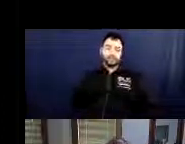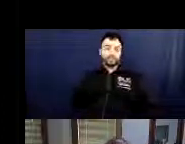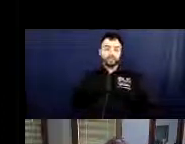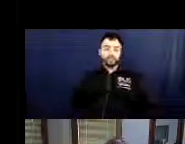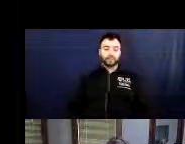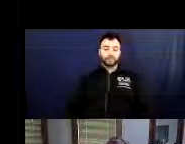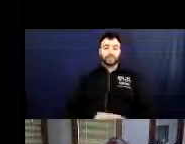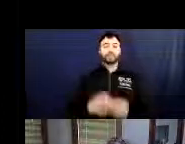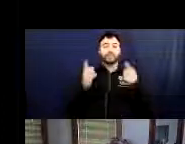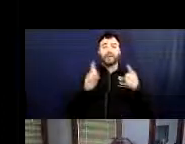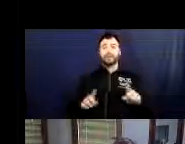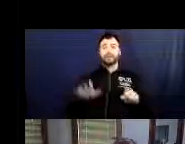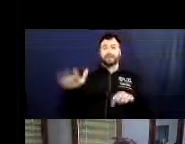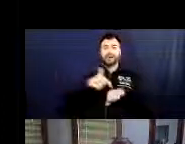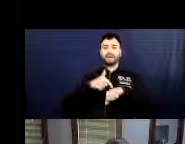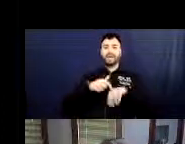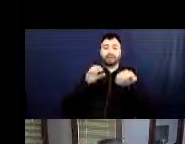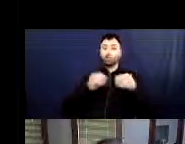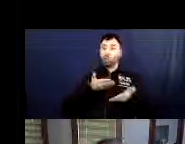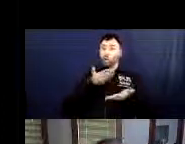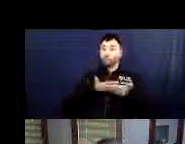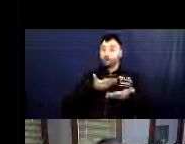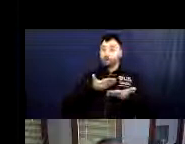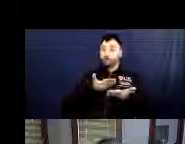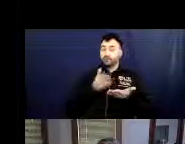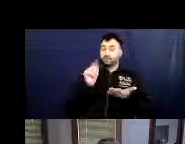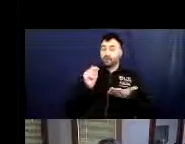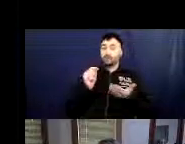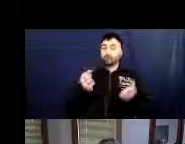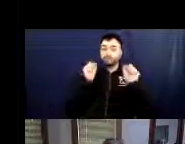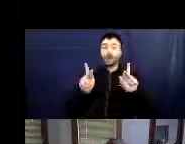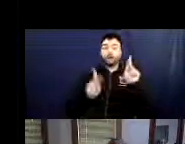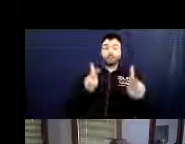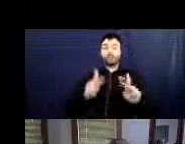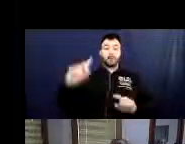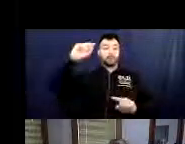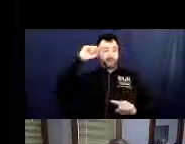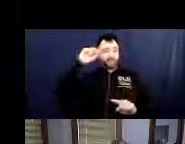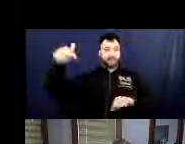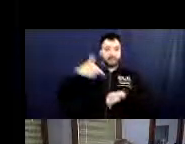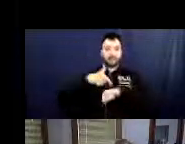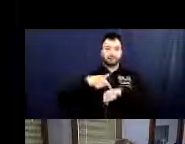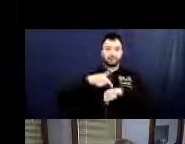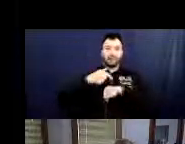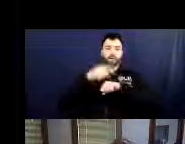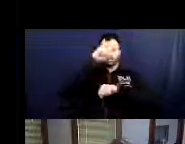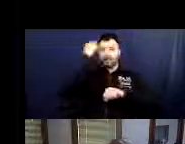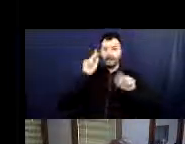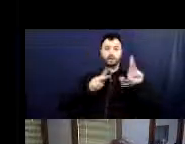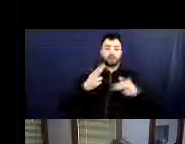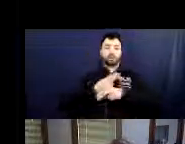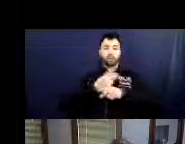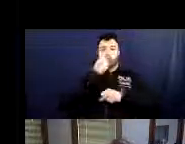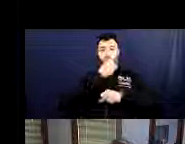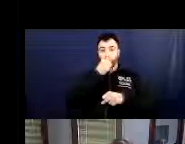evidence, Black people's use of cocaine was really related to what some people claimed in the headlines was a national crime wave.